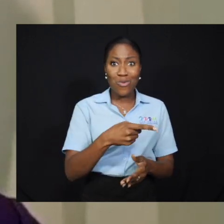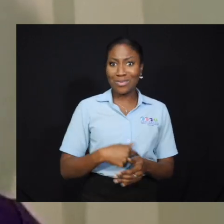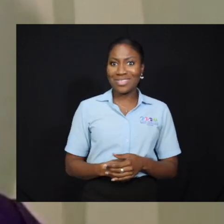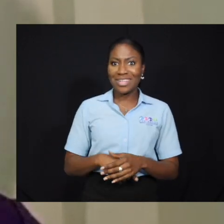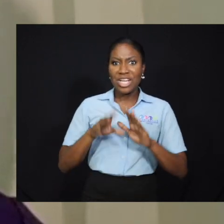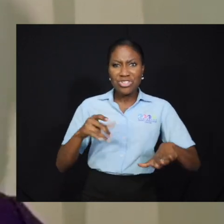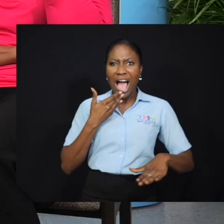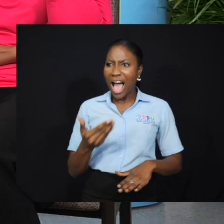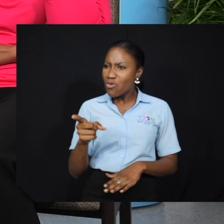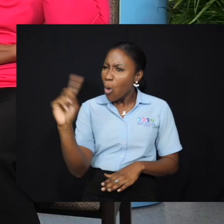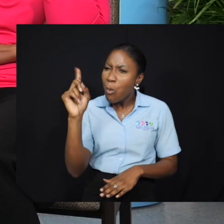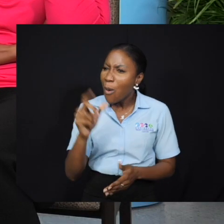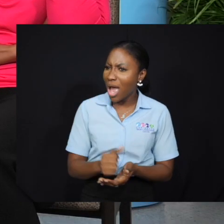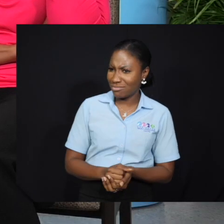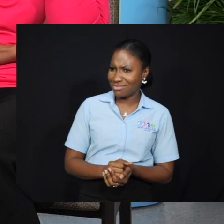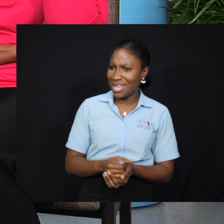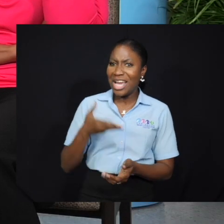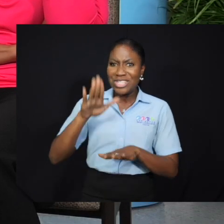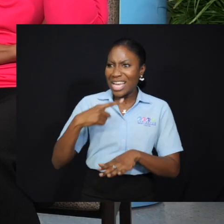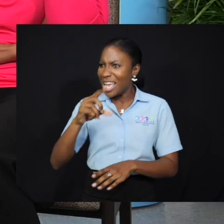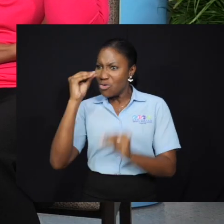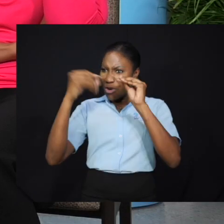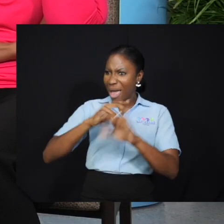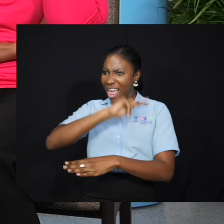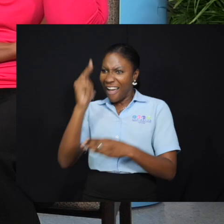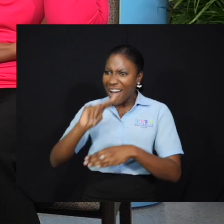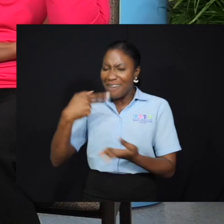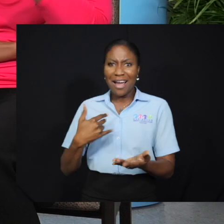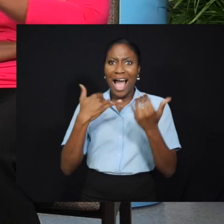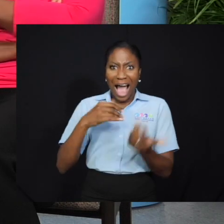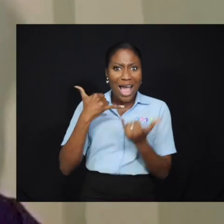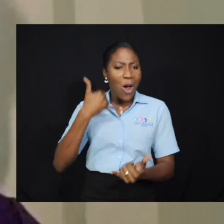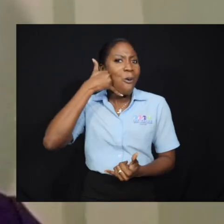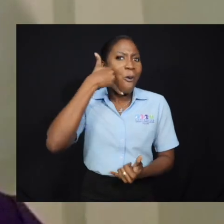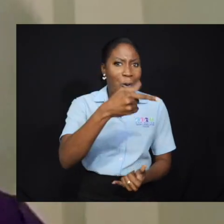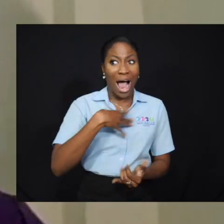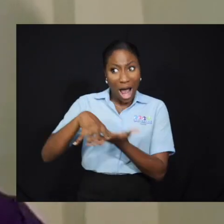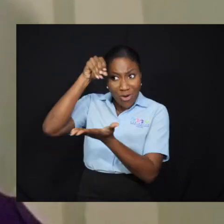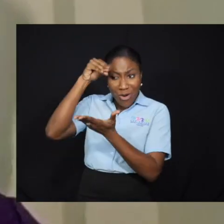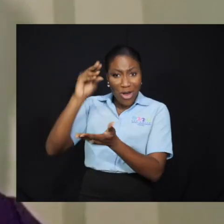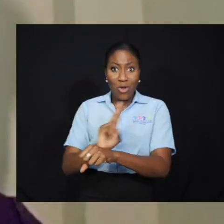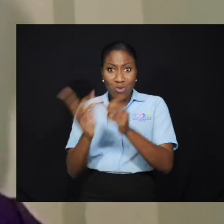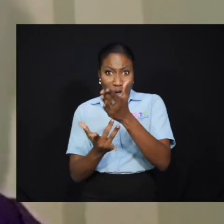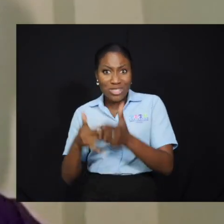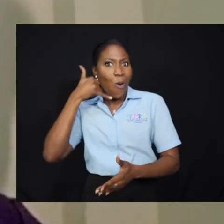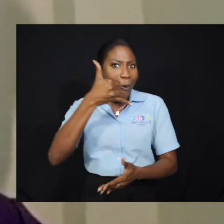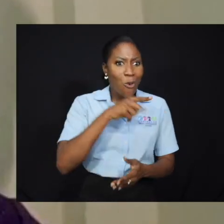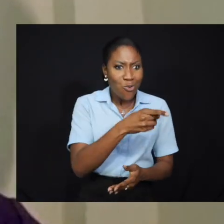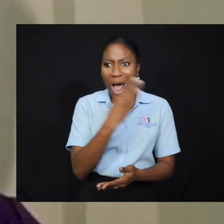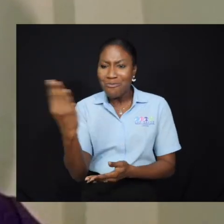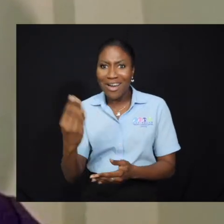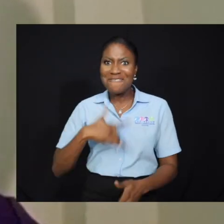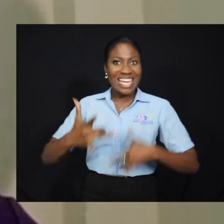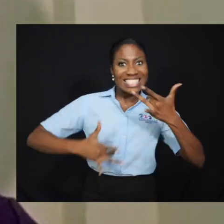me how to do this. I'm calling you, both you and your brother. So now I can call all my grandchildren and them. And she was excited. And we